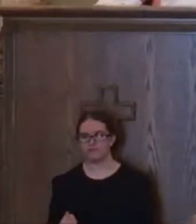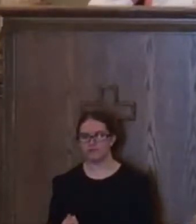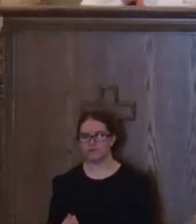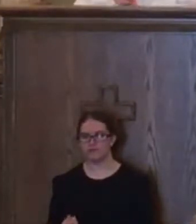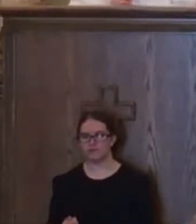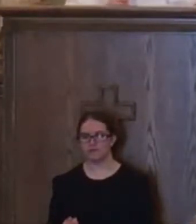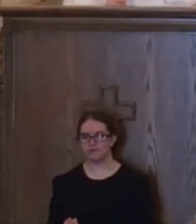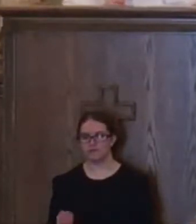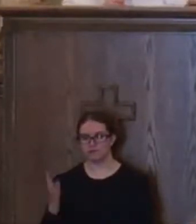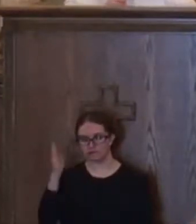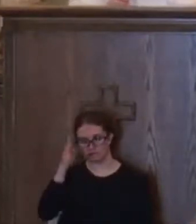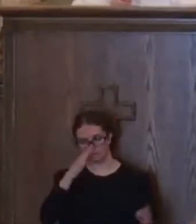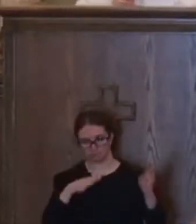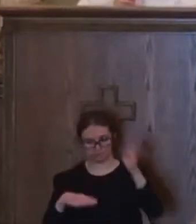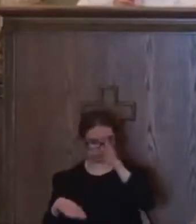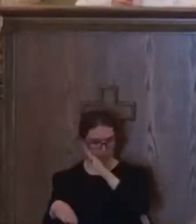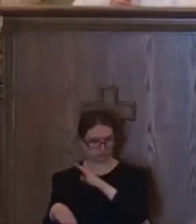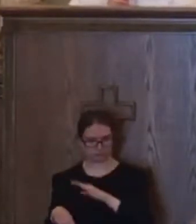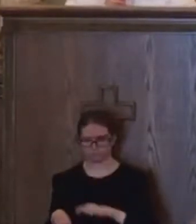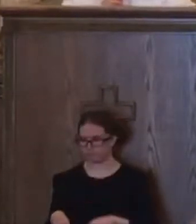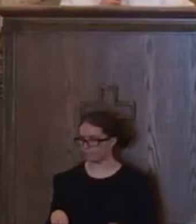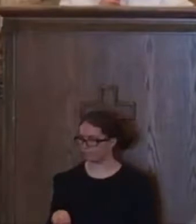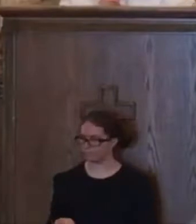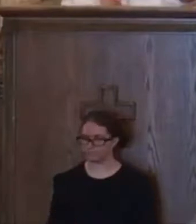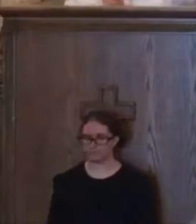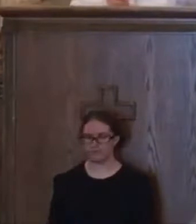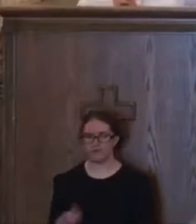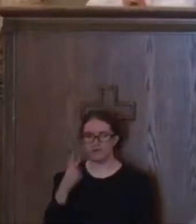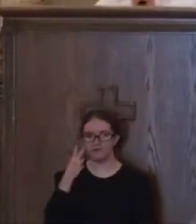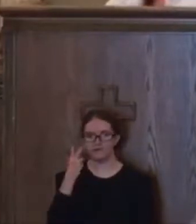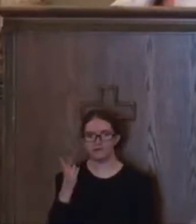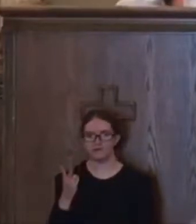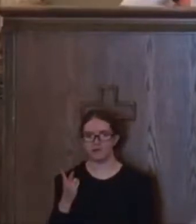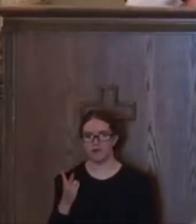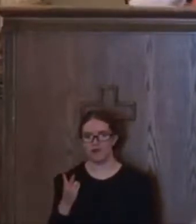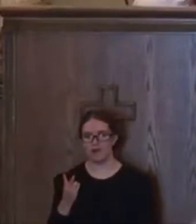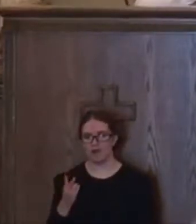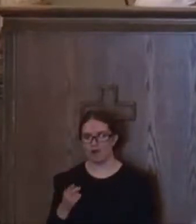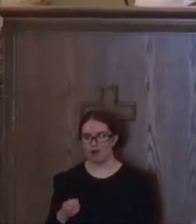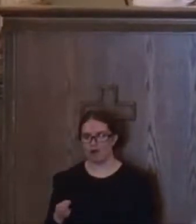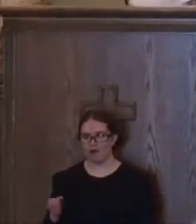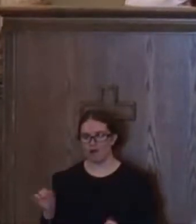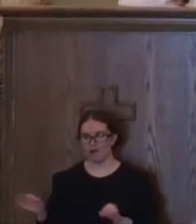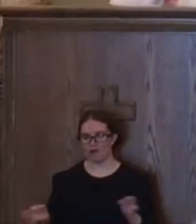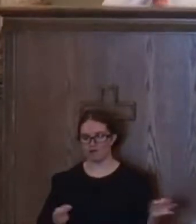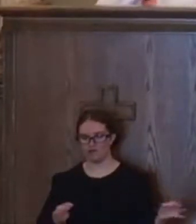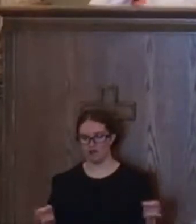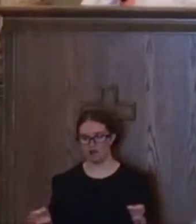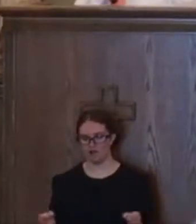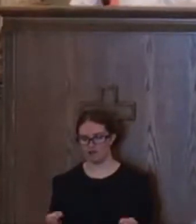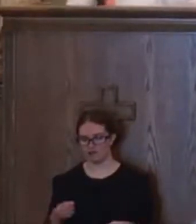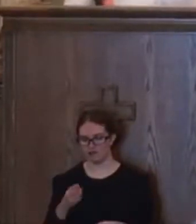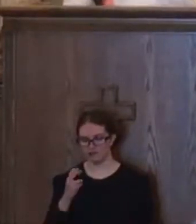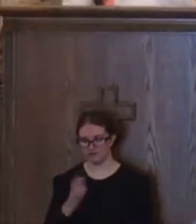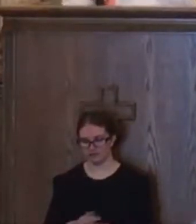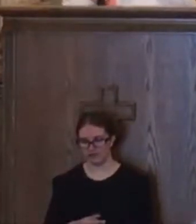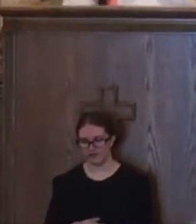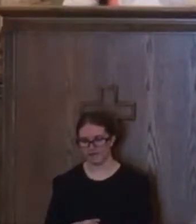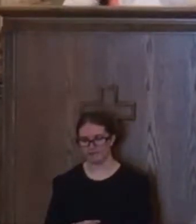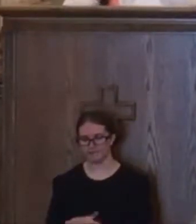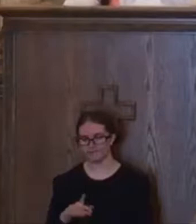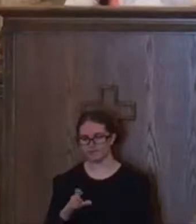he was worried about them. And we see that this judge was somebody that couldn't care less about